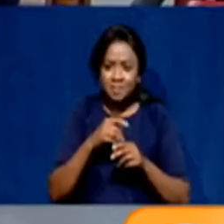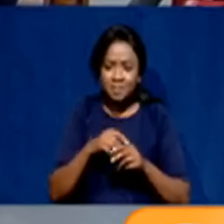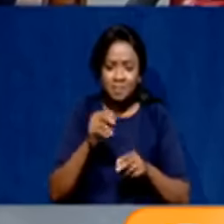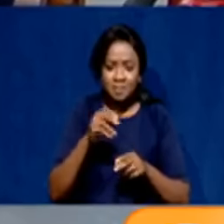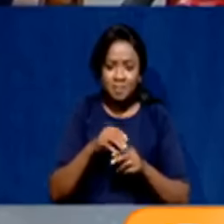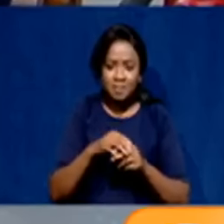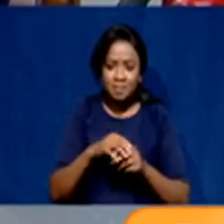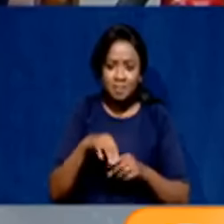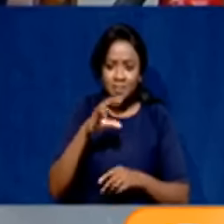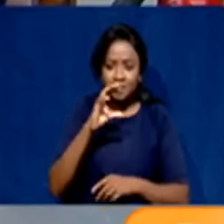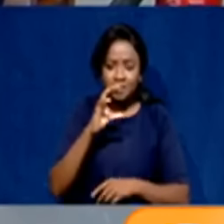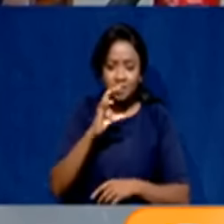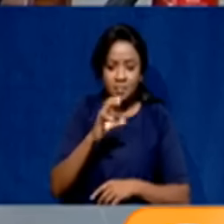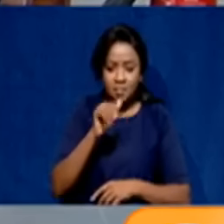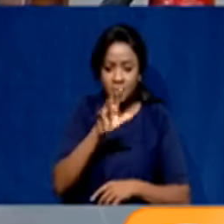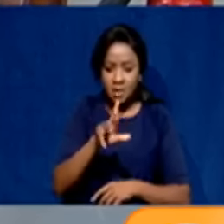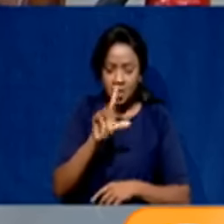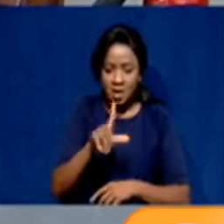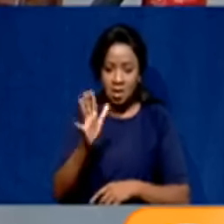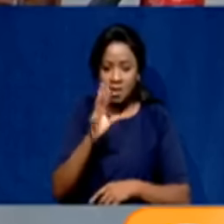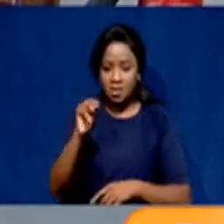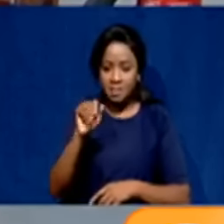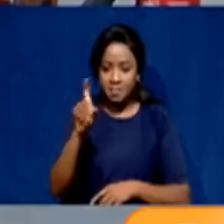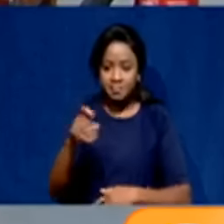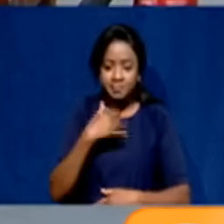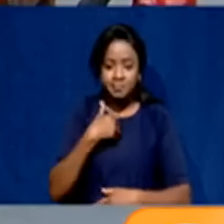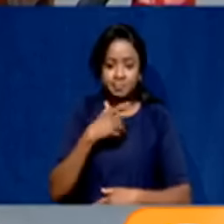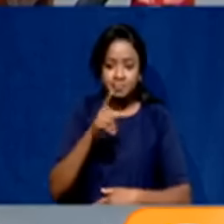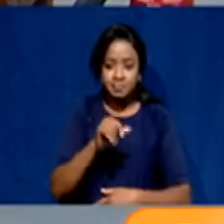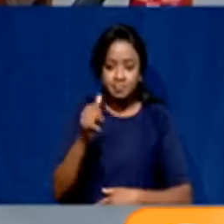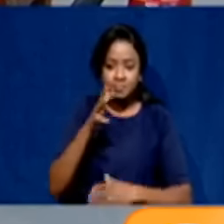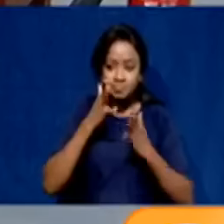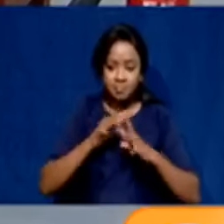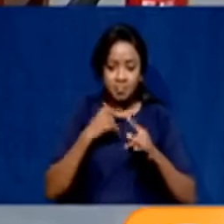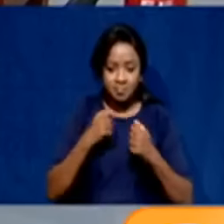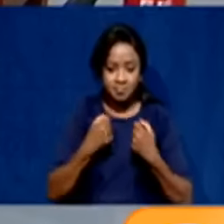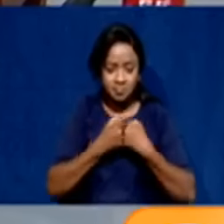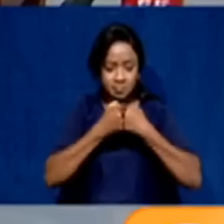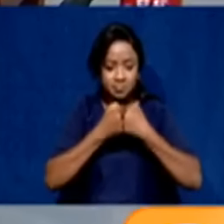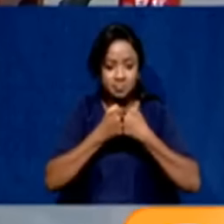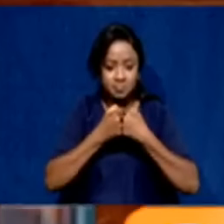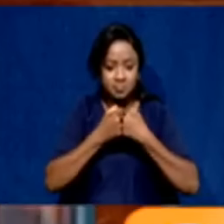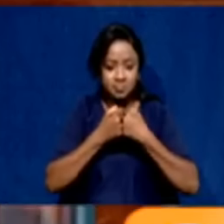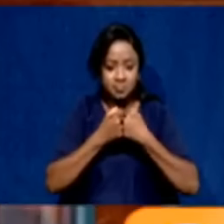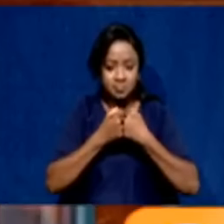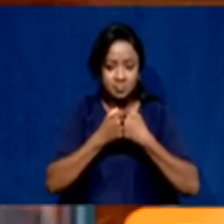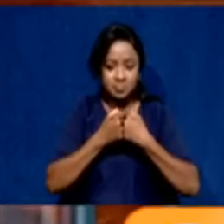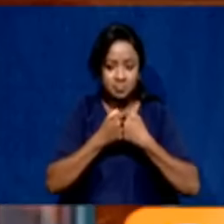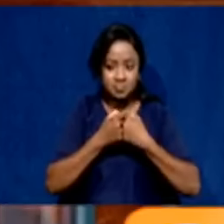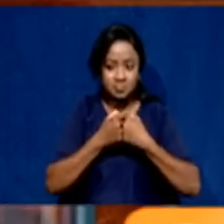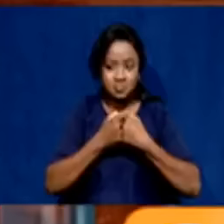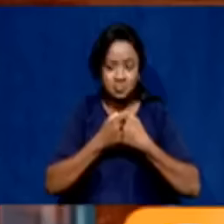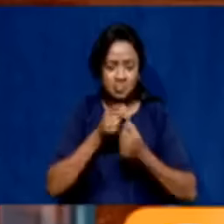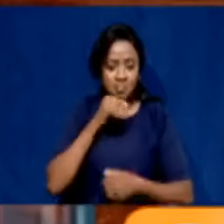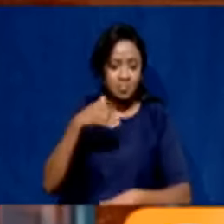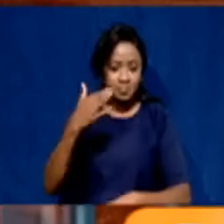Marx. Karl Marx had a guy called Engels. Yes. Who was like the alter ego for Karl Marx. Correct, the alter ego. The guy